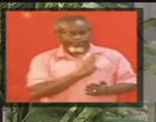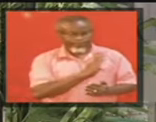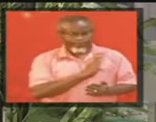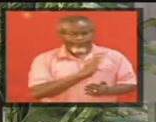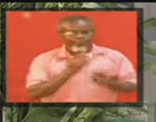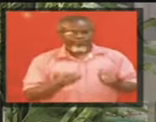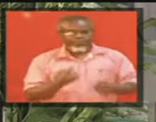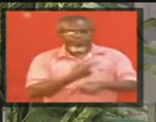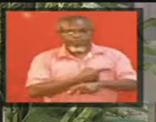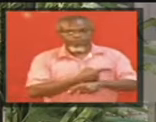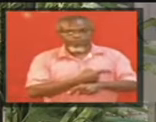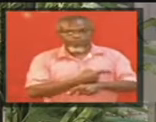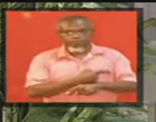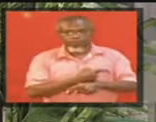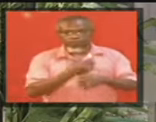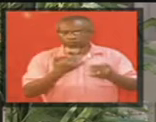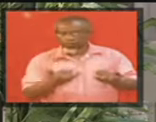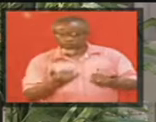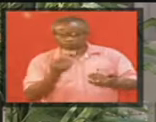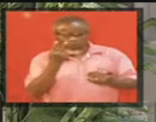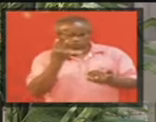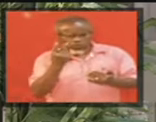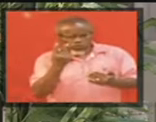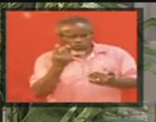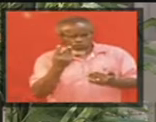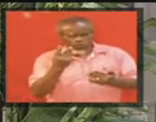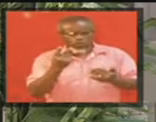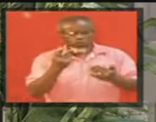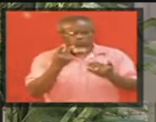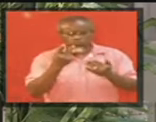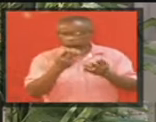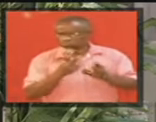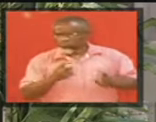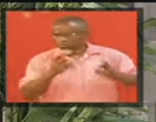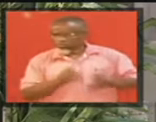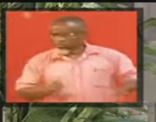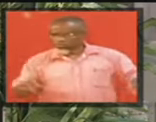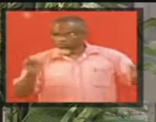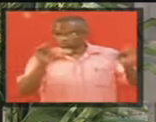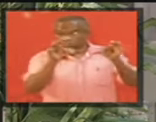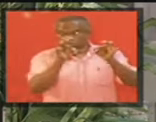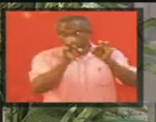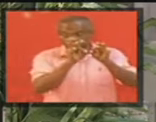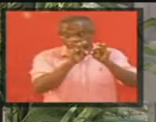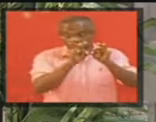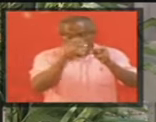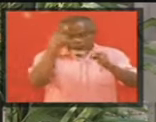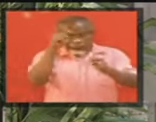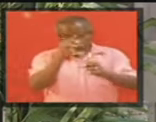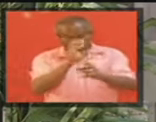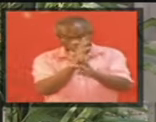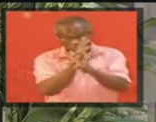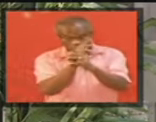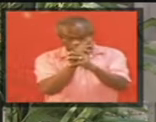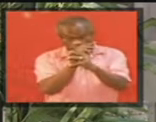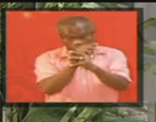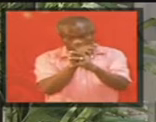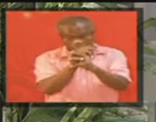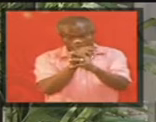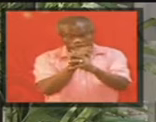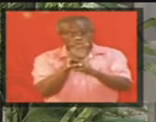to recognize some of our very important team members for these conferences, our sign